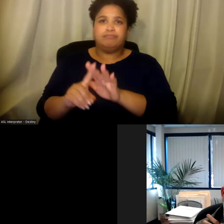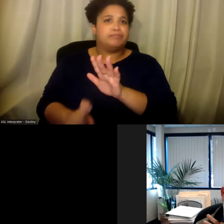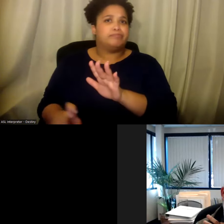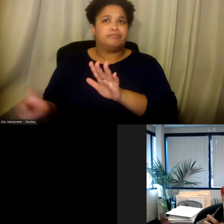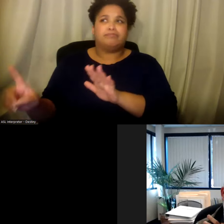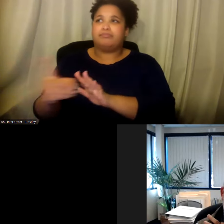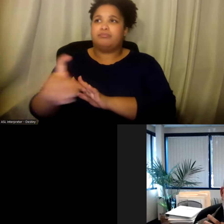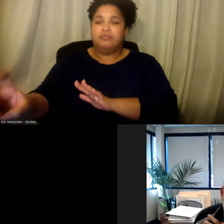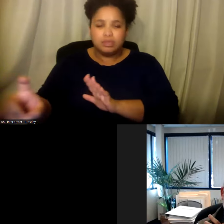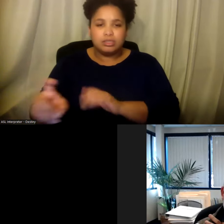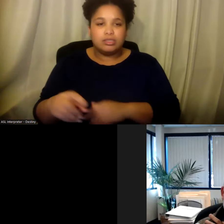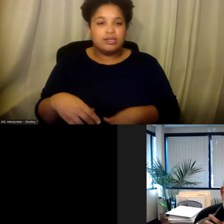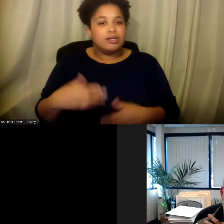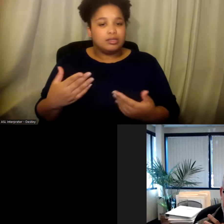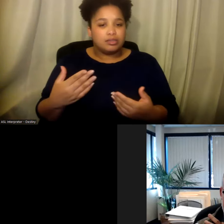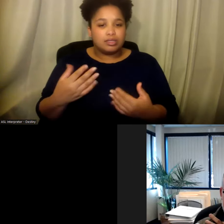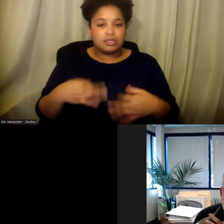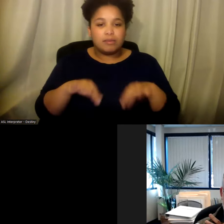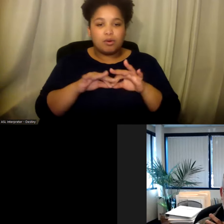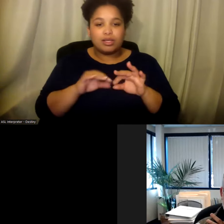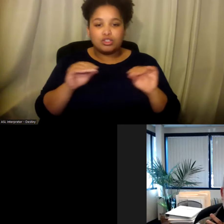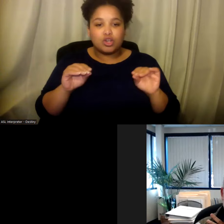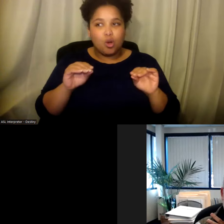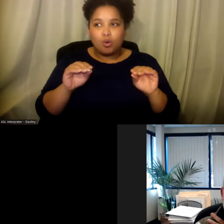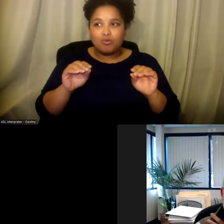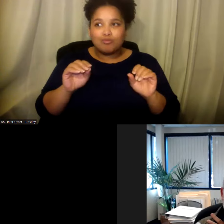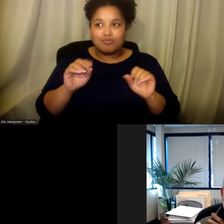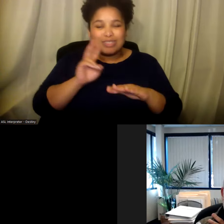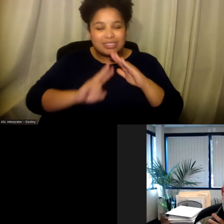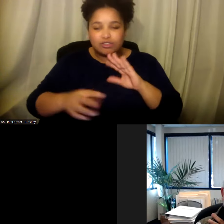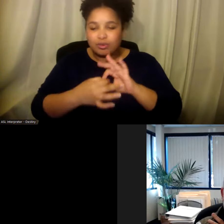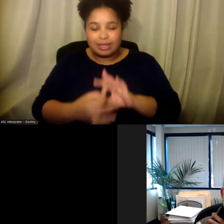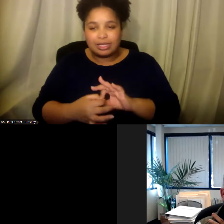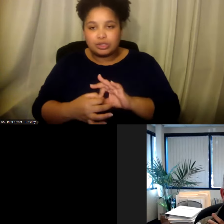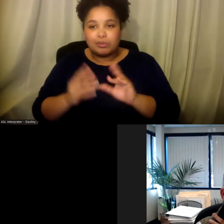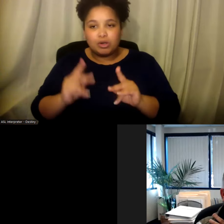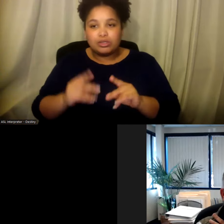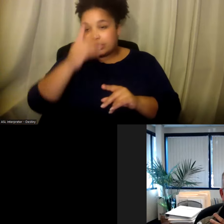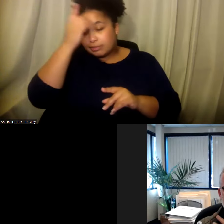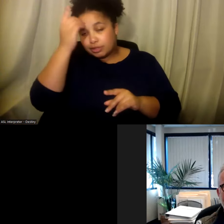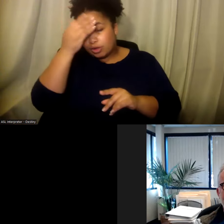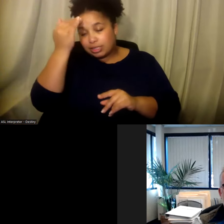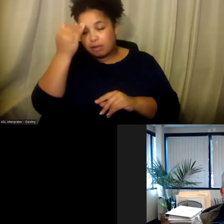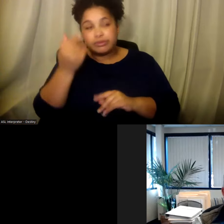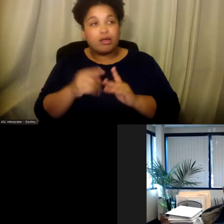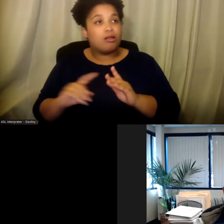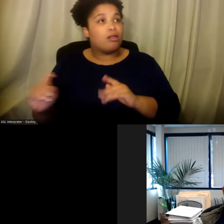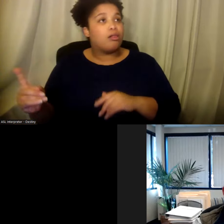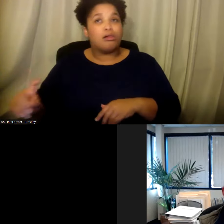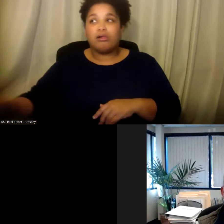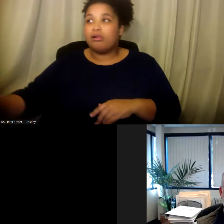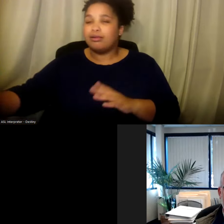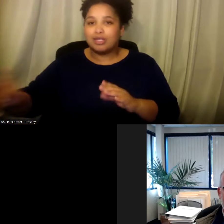sure on this call knows, there is no prediction of wandering once dementia and Alzheimer's is in place for